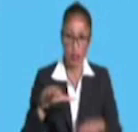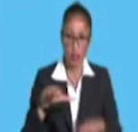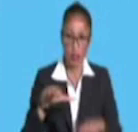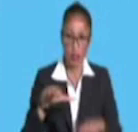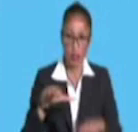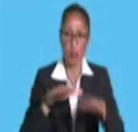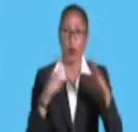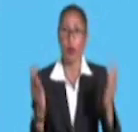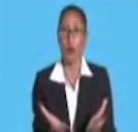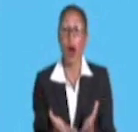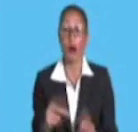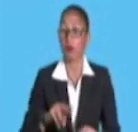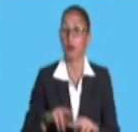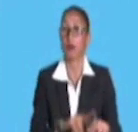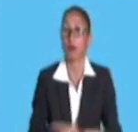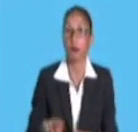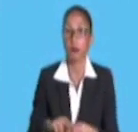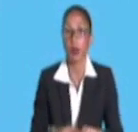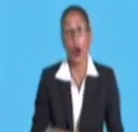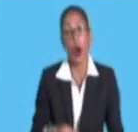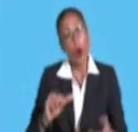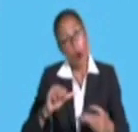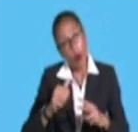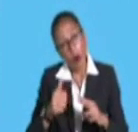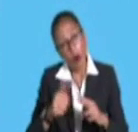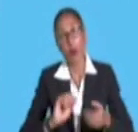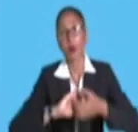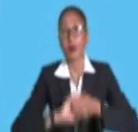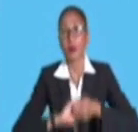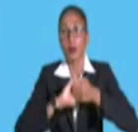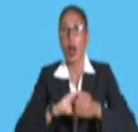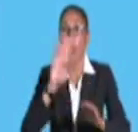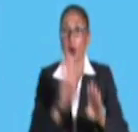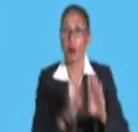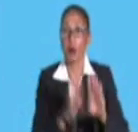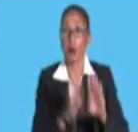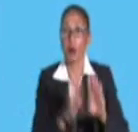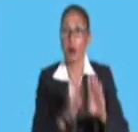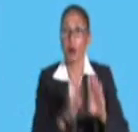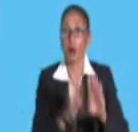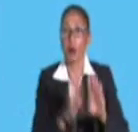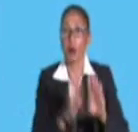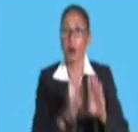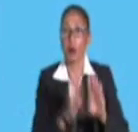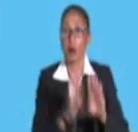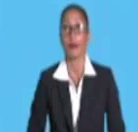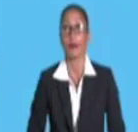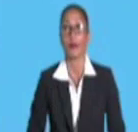I also congratulate Honorable Vina Bhatnagar for her nomination